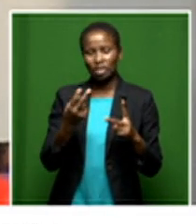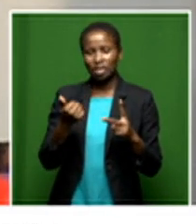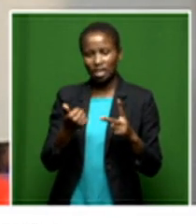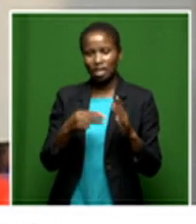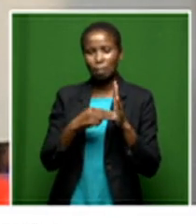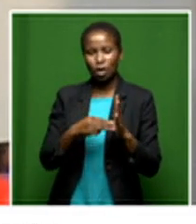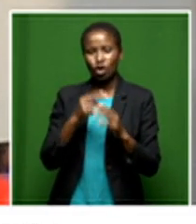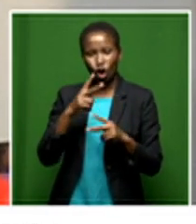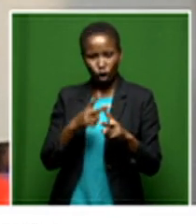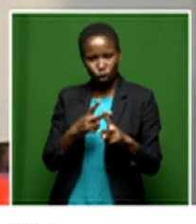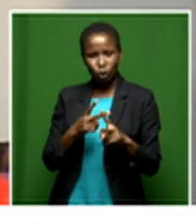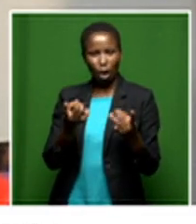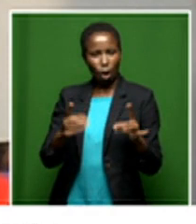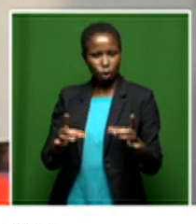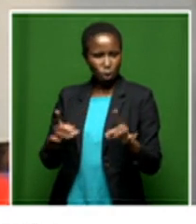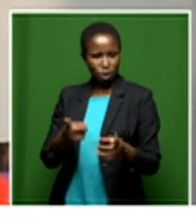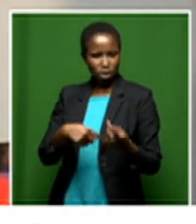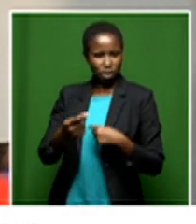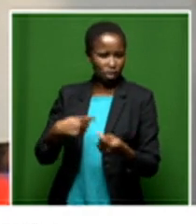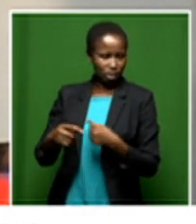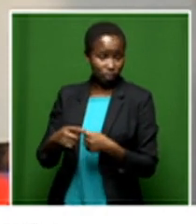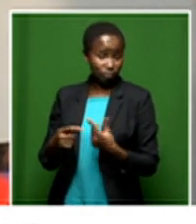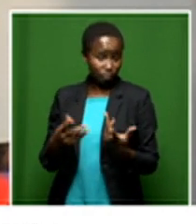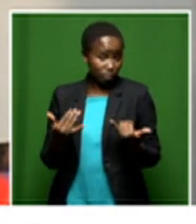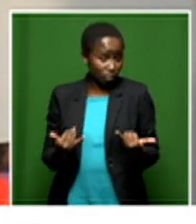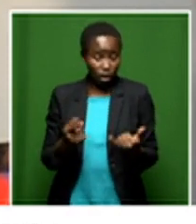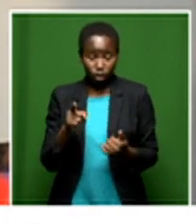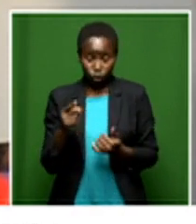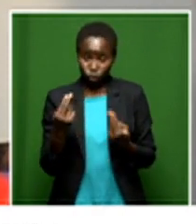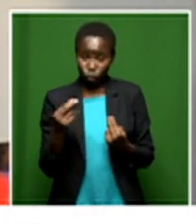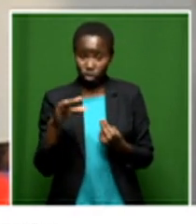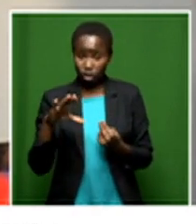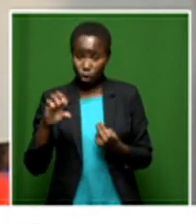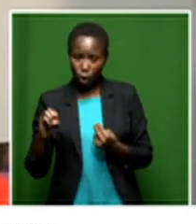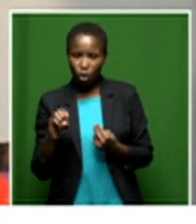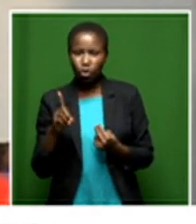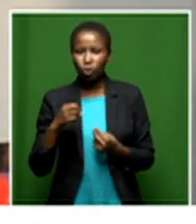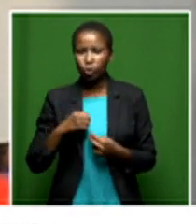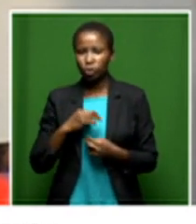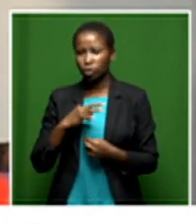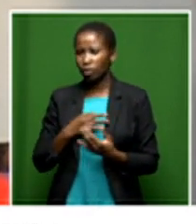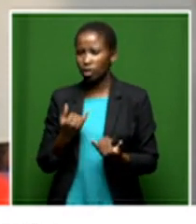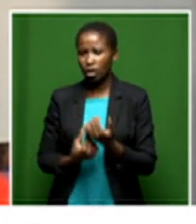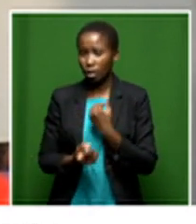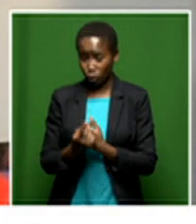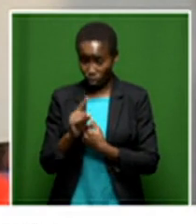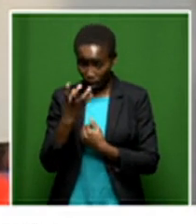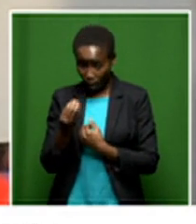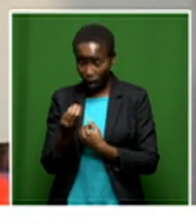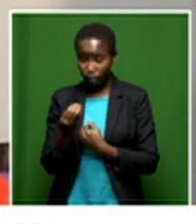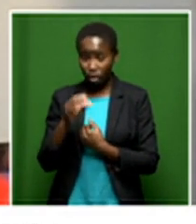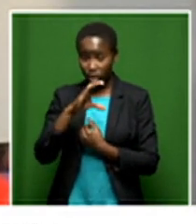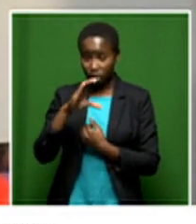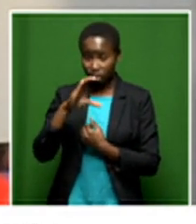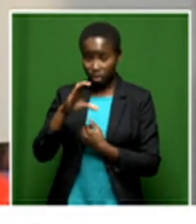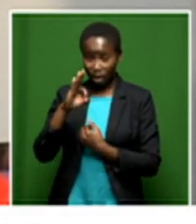and wasteful expenditure. The question of the CFO, what is your staff complement at the moment? Do you have a chief financial officer?